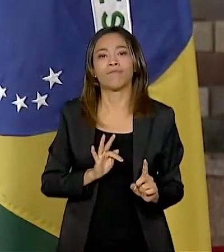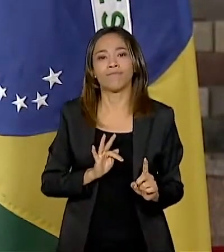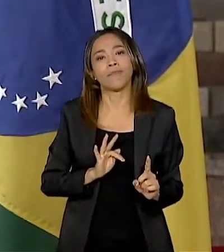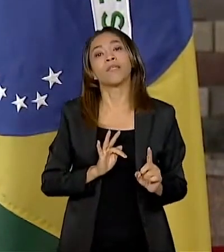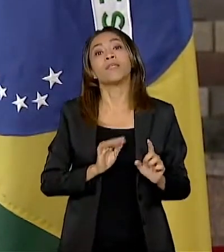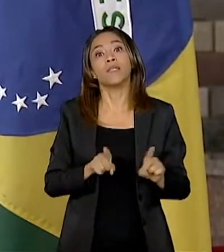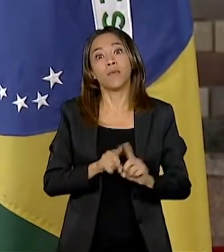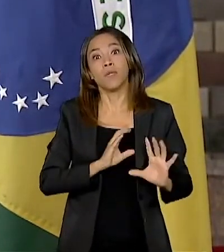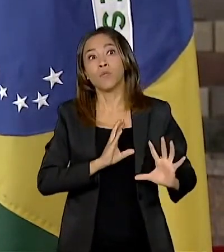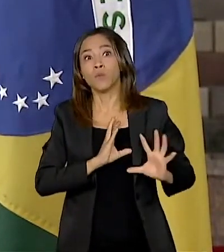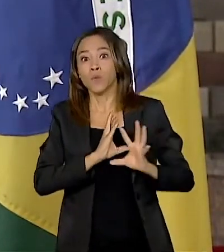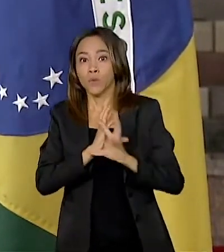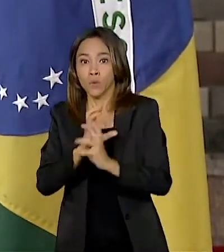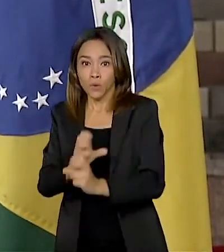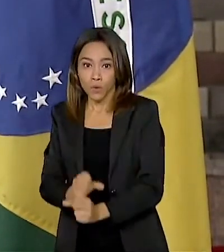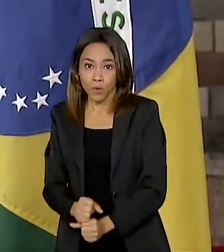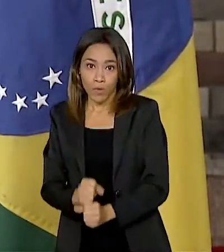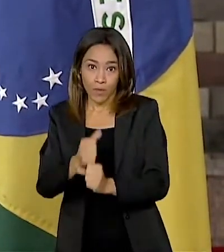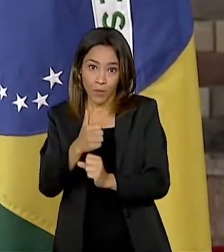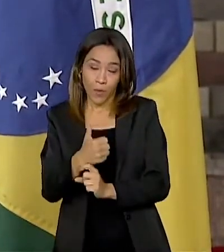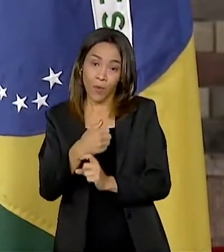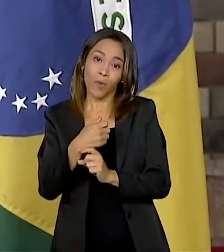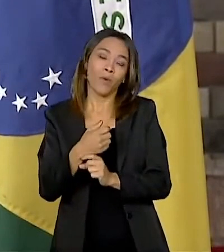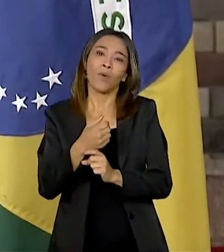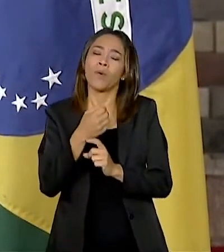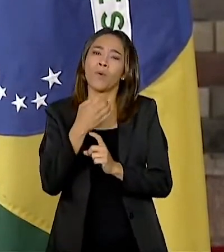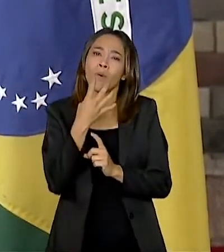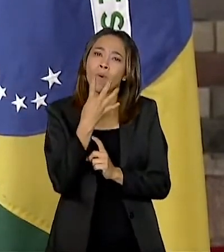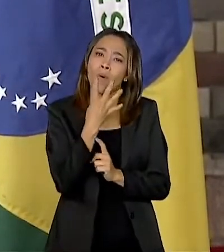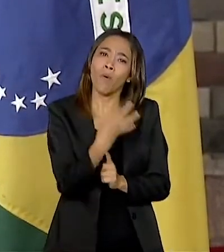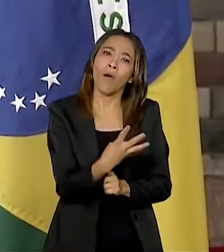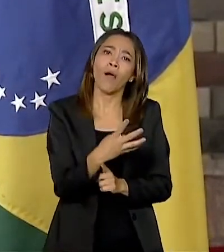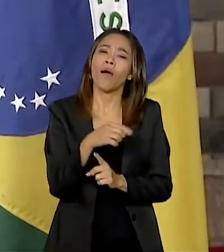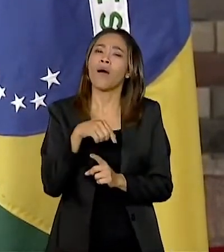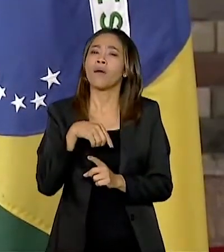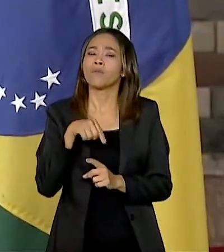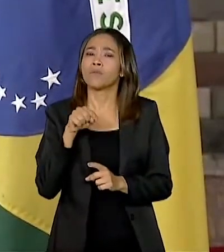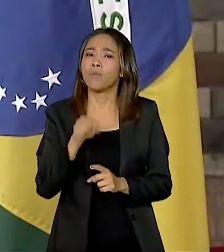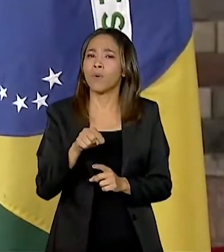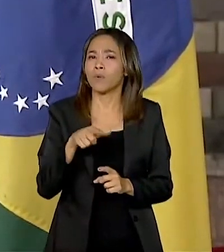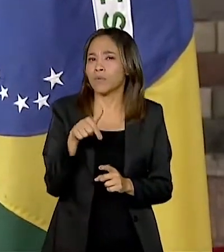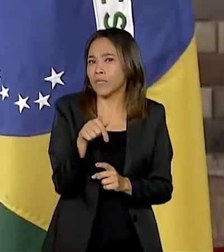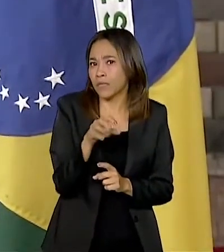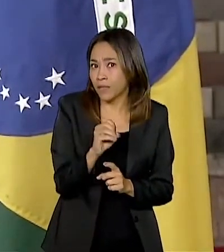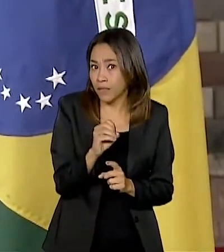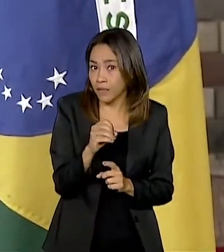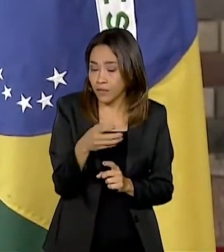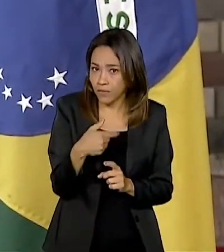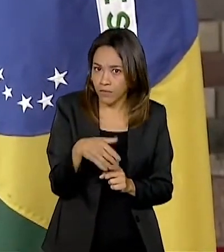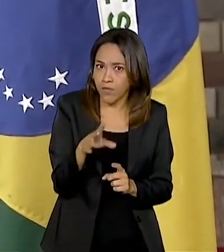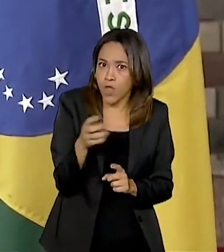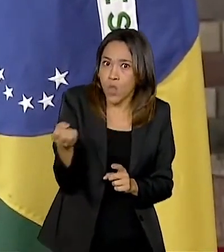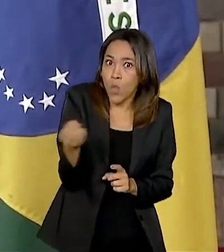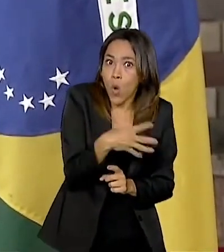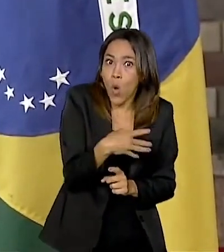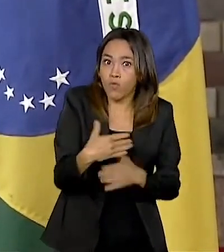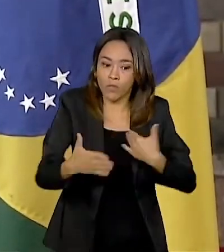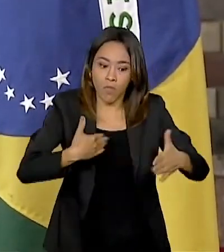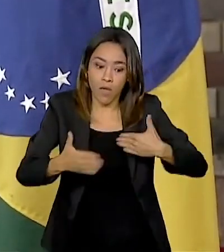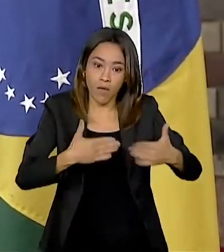ao todo chegamos a quase 70 novos mercados novos em apenas um ano de governo. So we'll reach